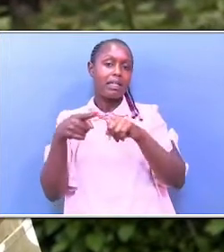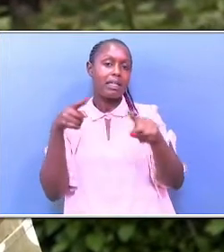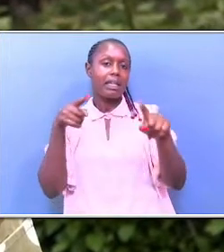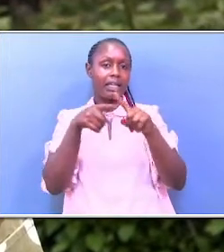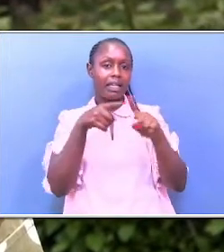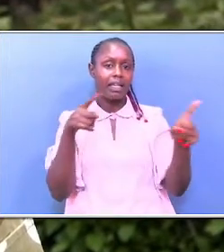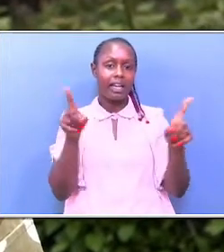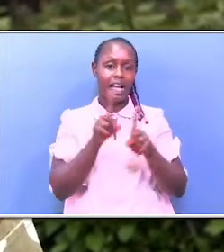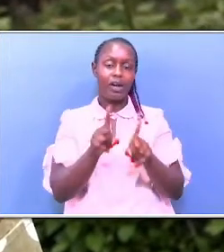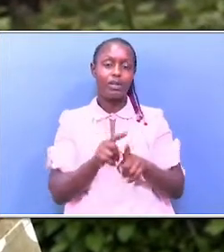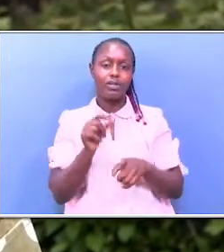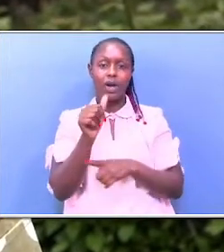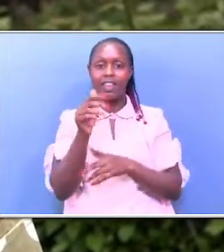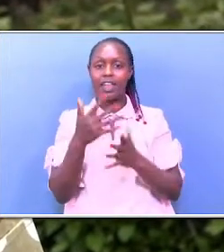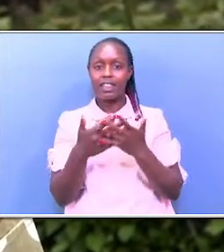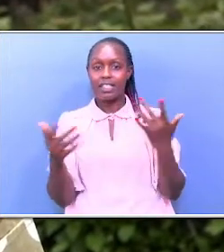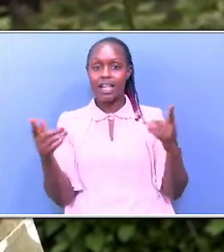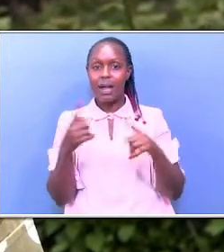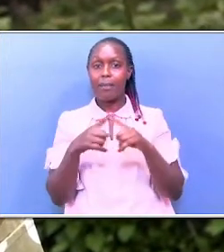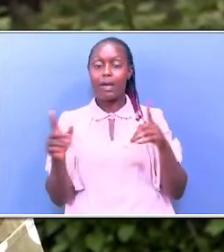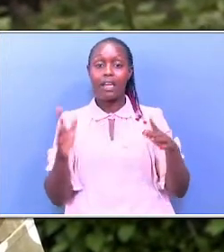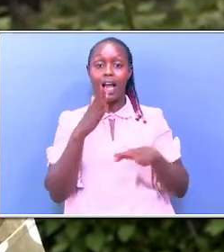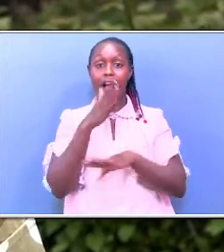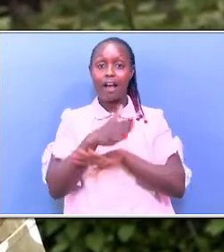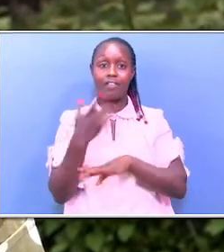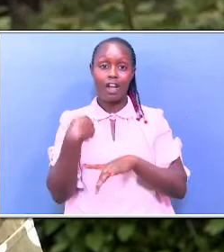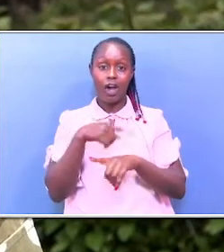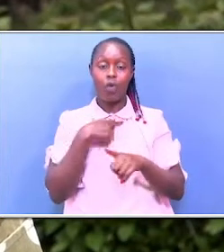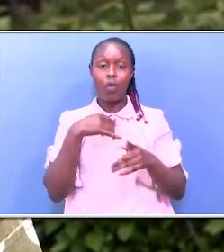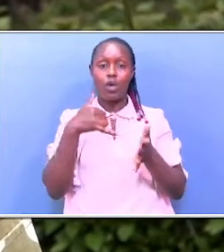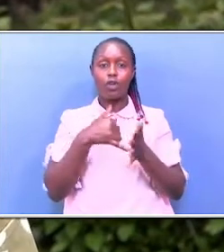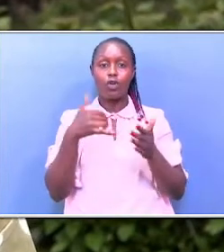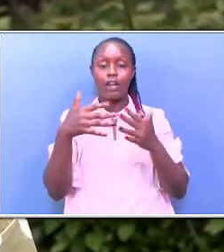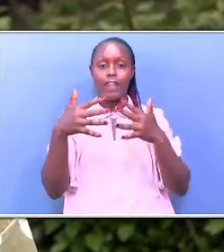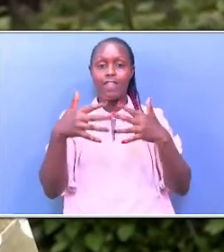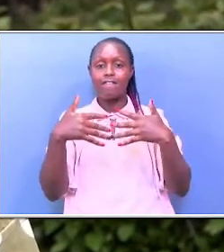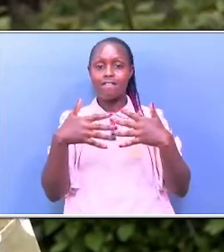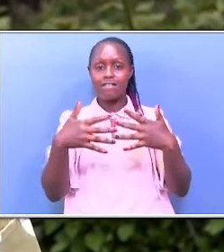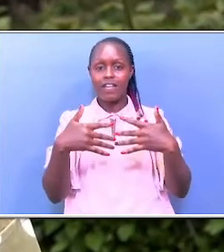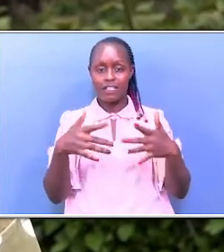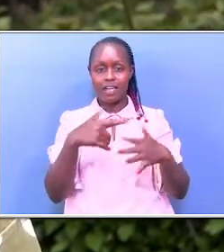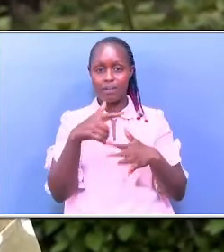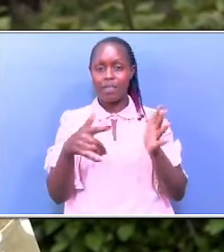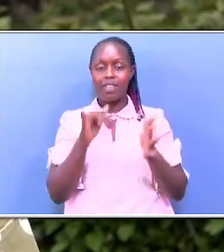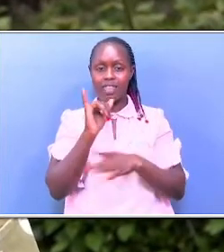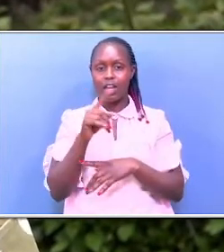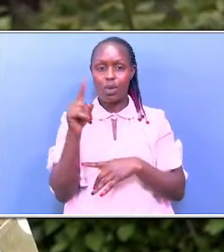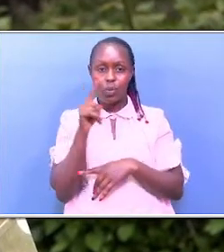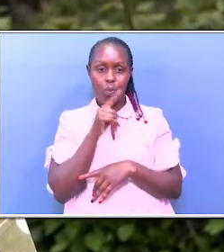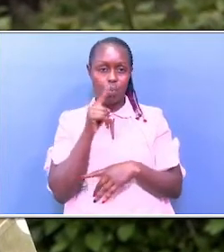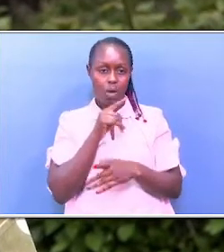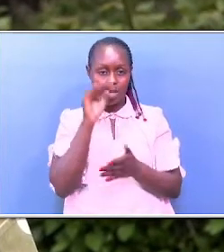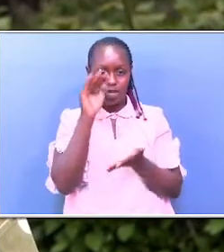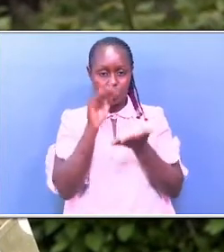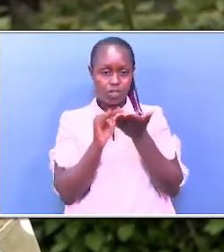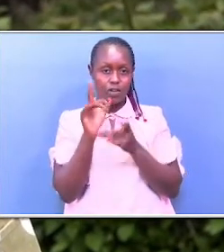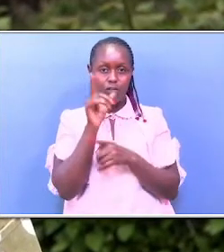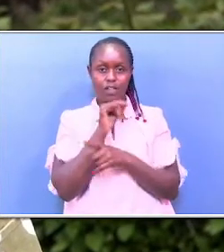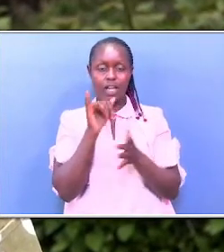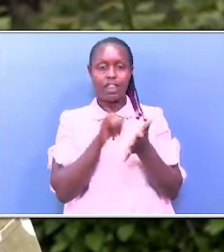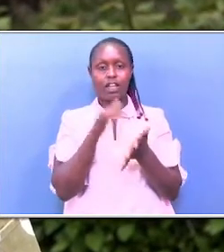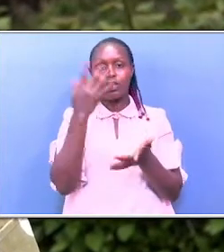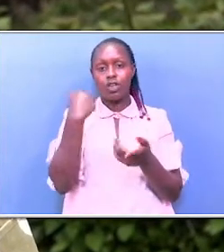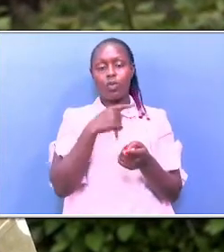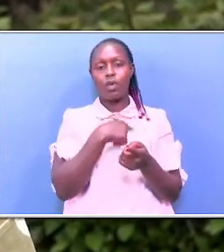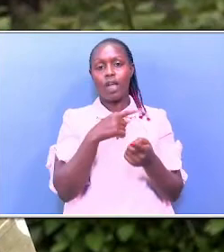other forces. But after the implementation of the fence, that threat has gone down. And that's why we're having an increase